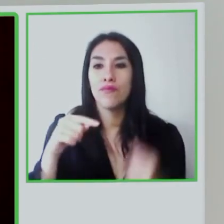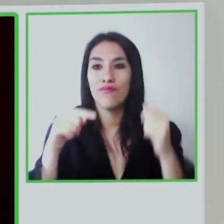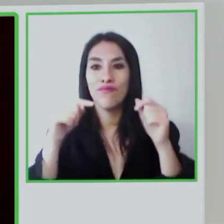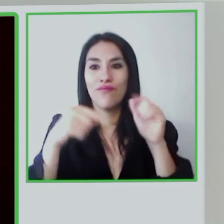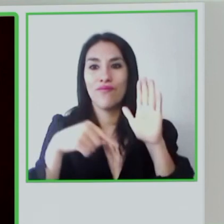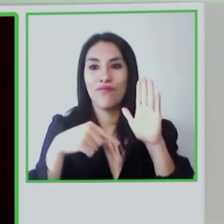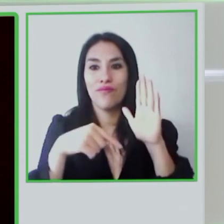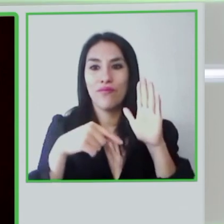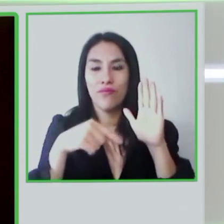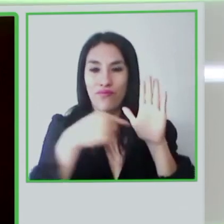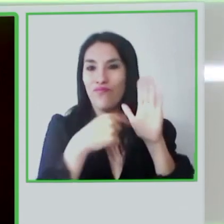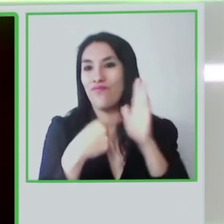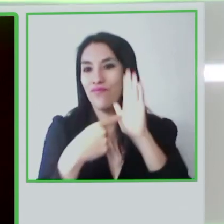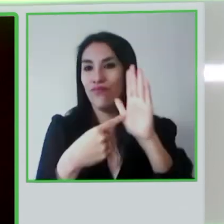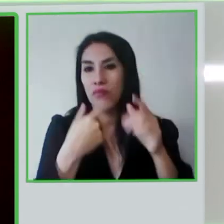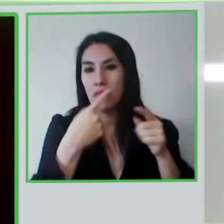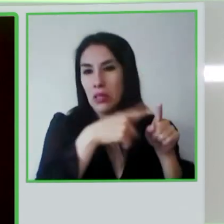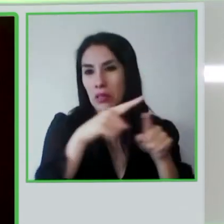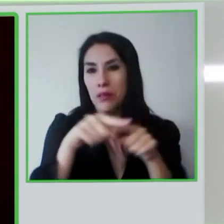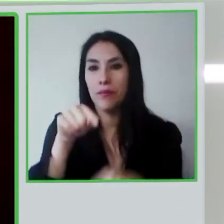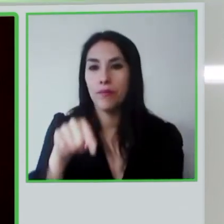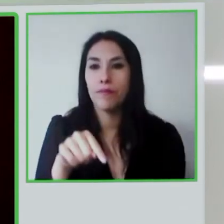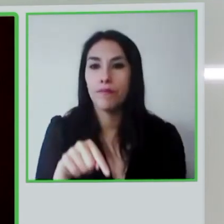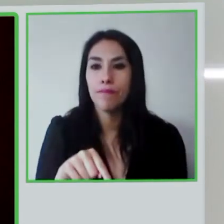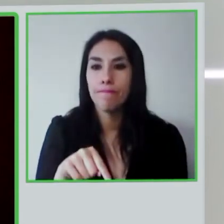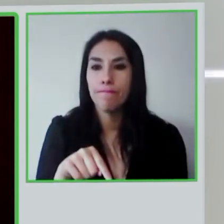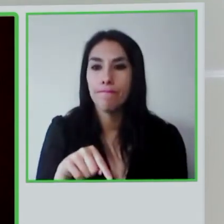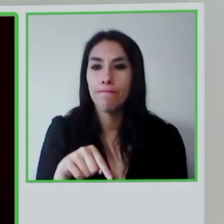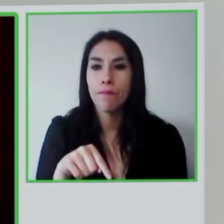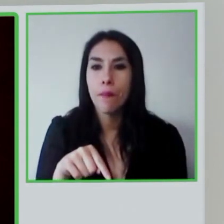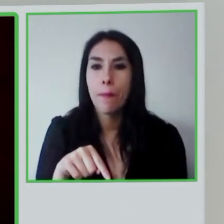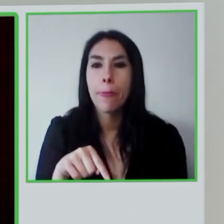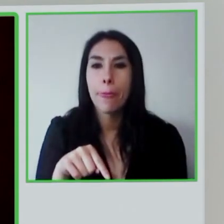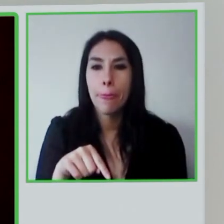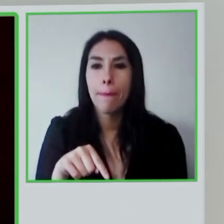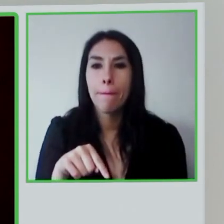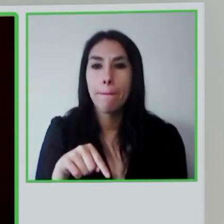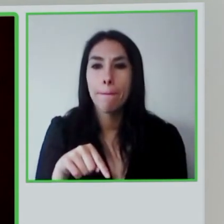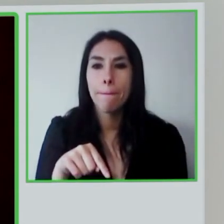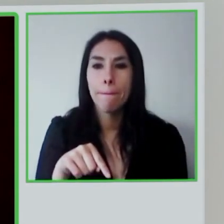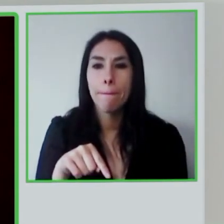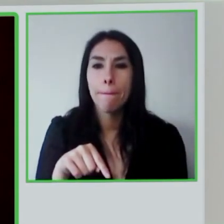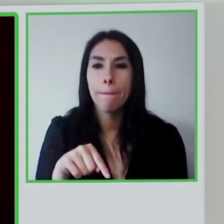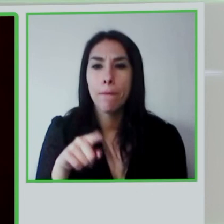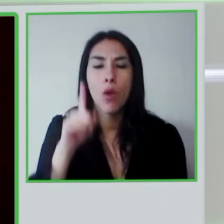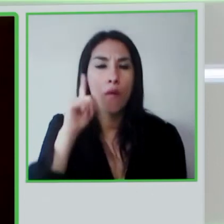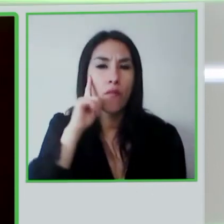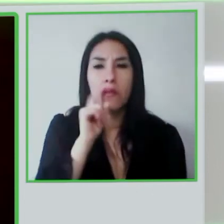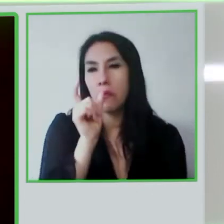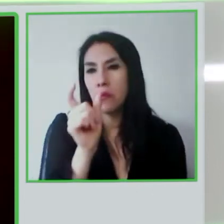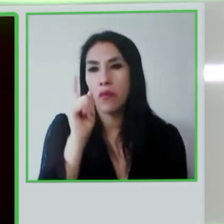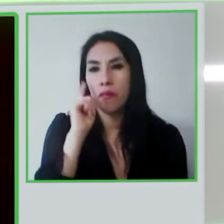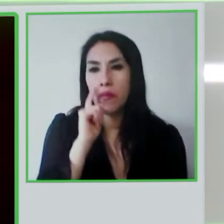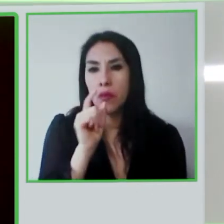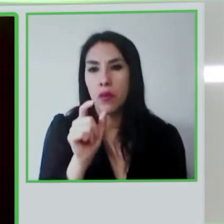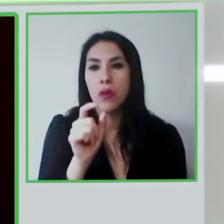the people that needed different mouses. And do they need some